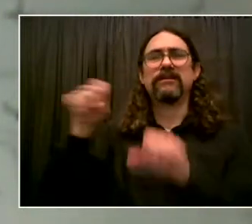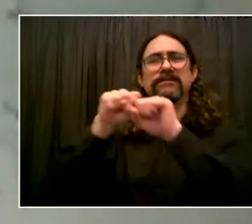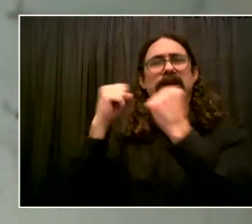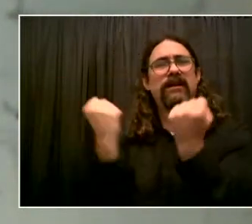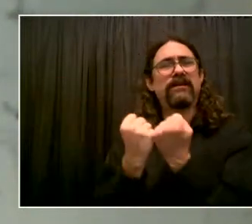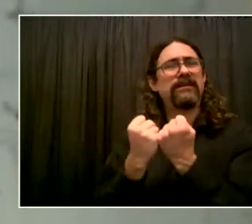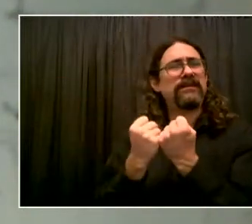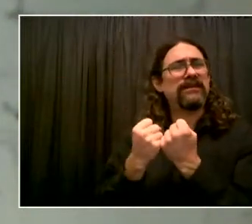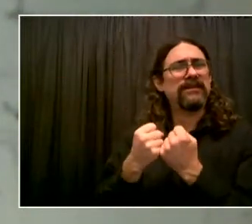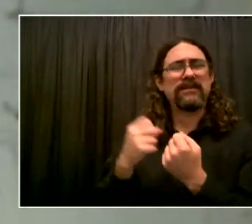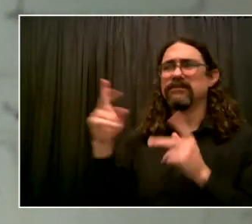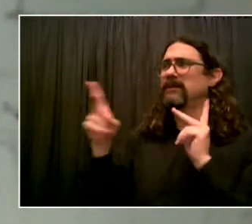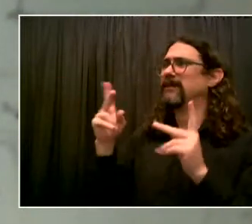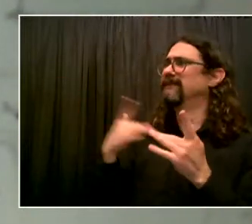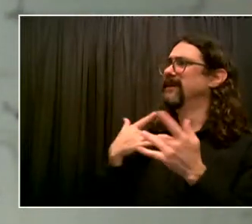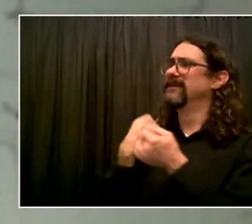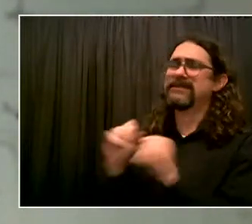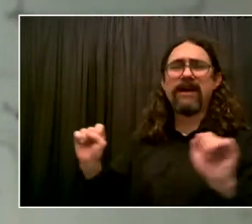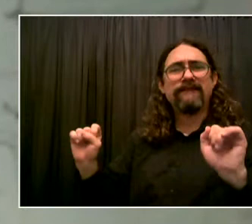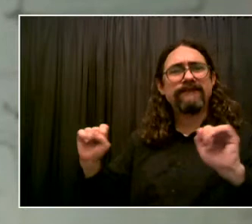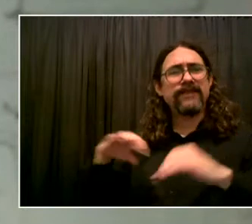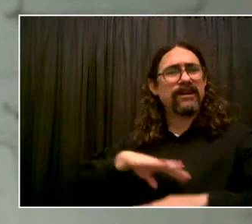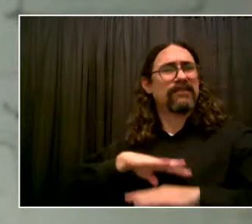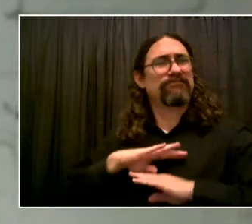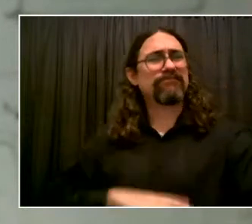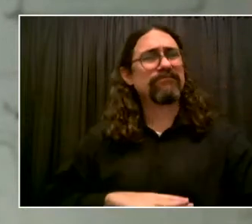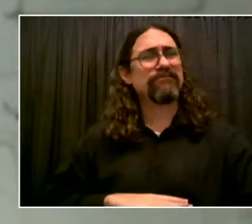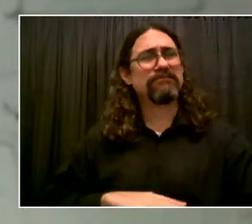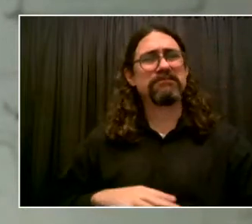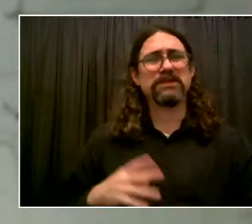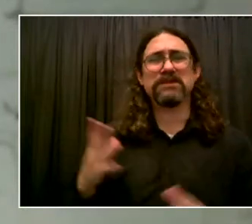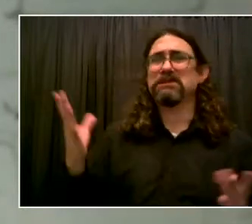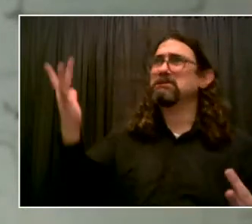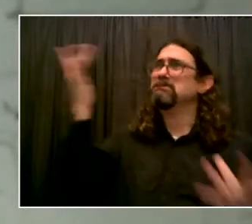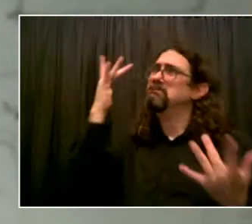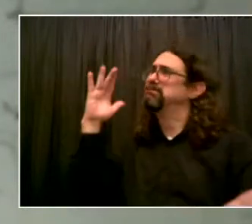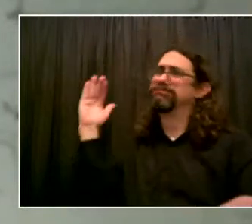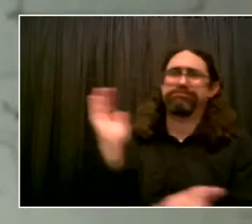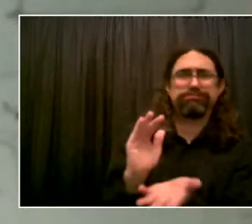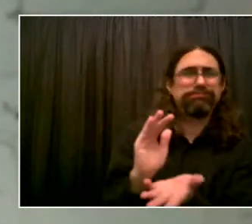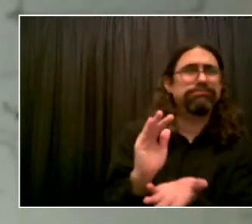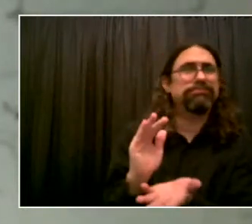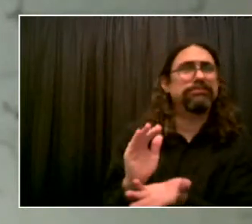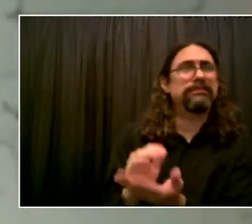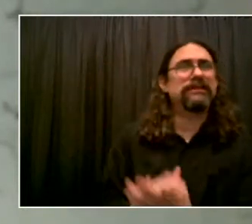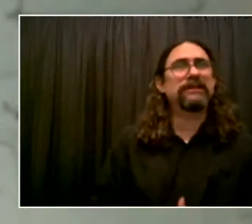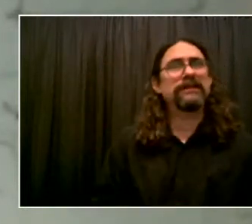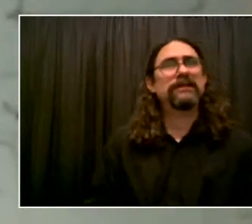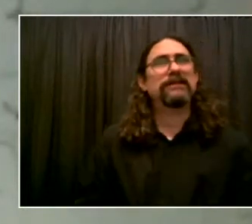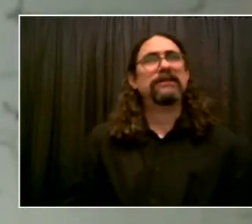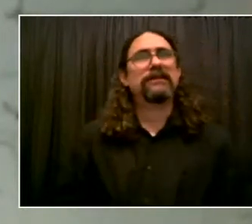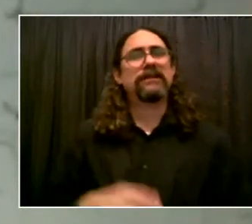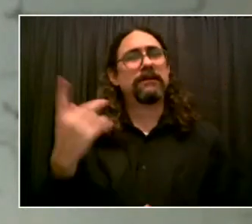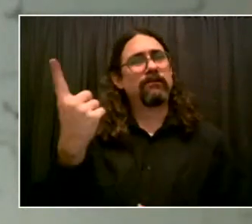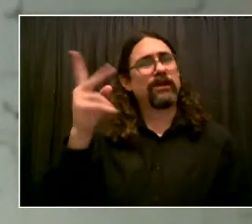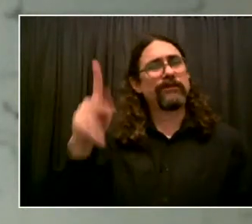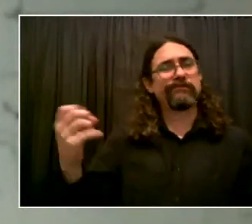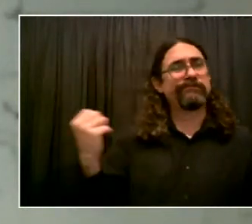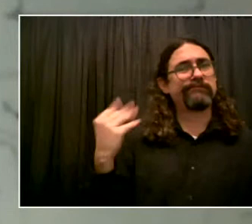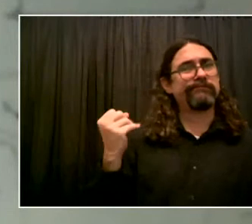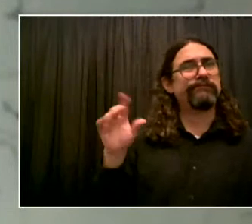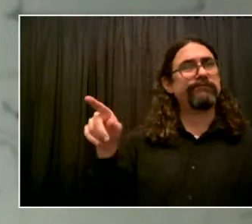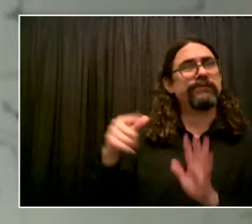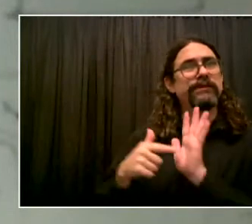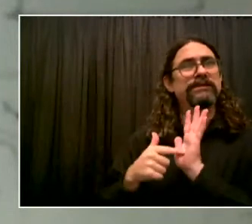City worker was recently vaccinated, and he told me that he only got vaccinated because his employer required it.